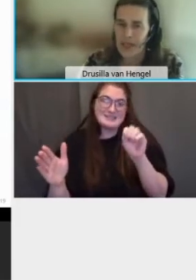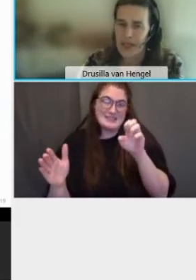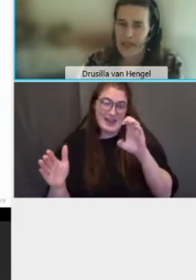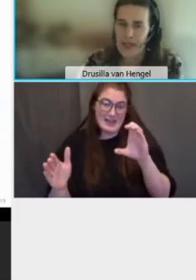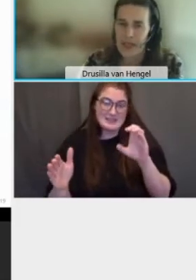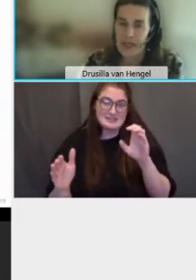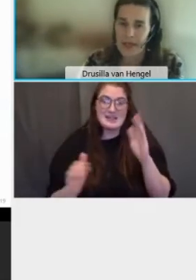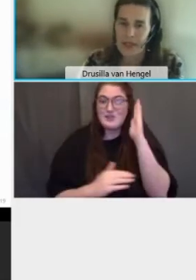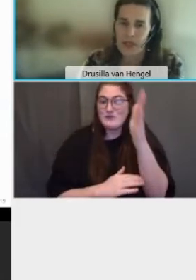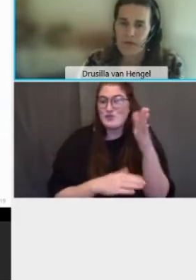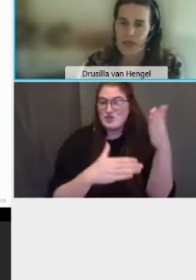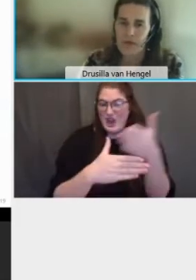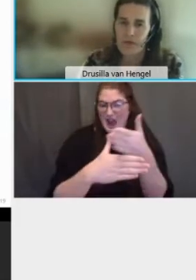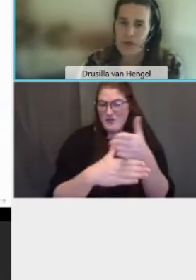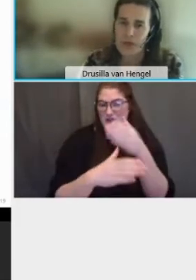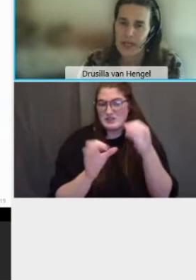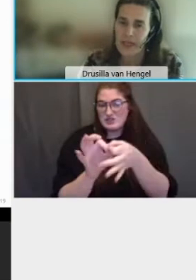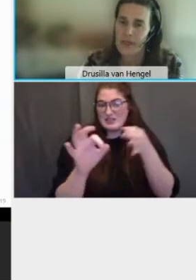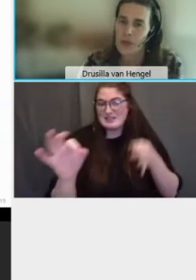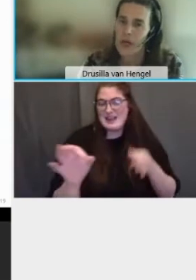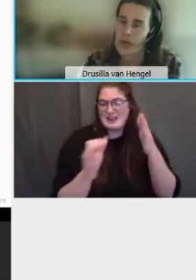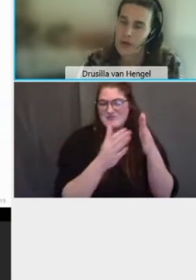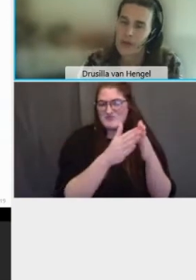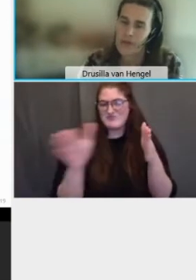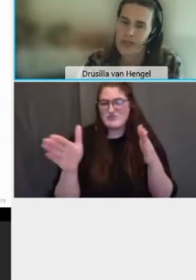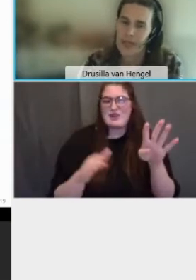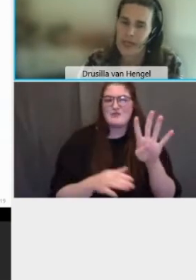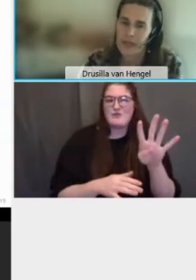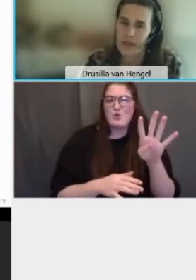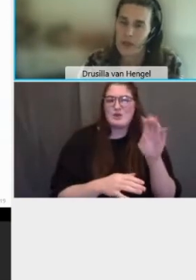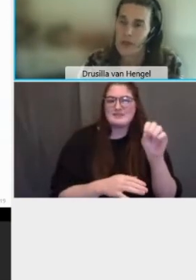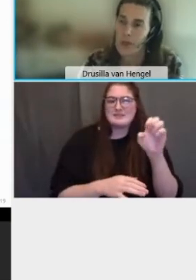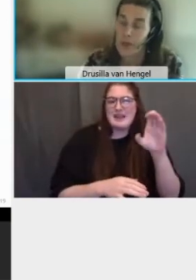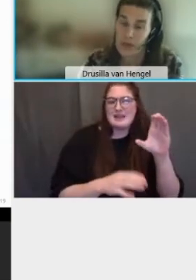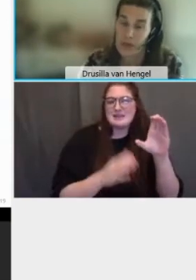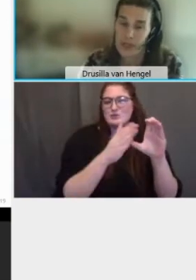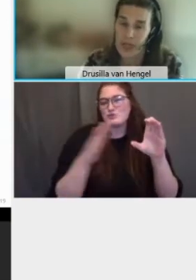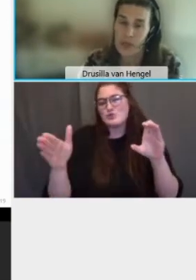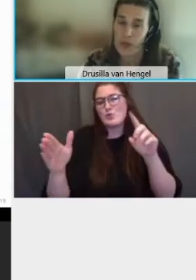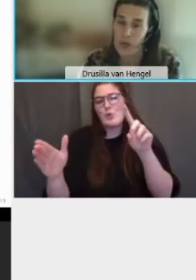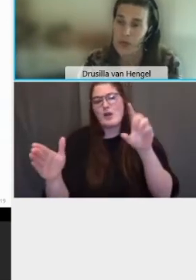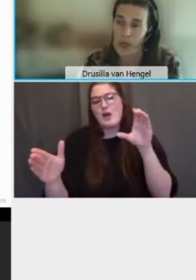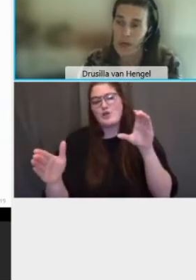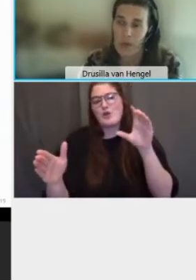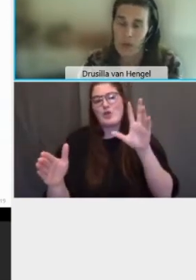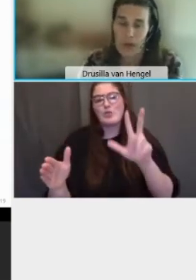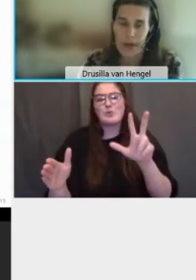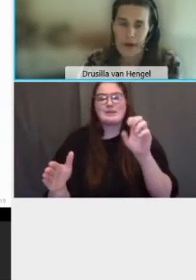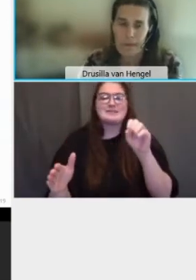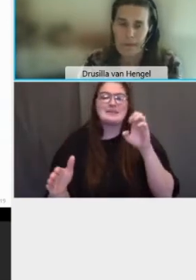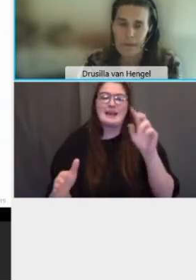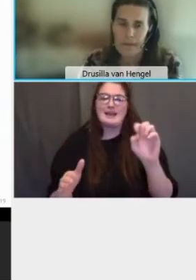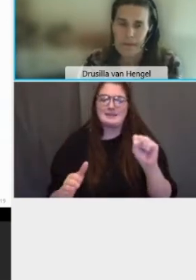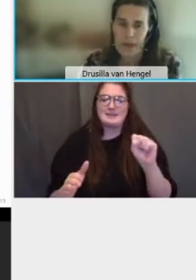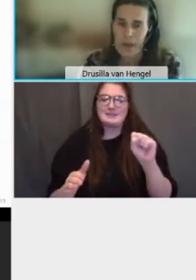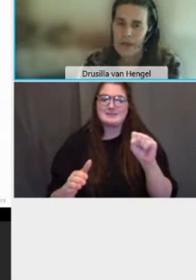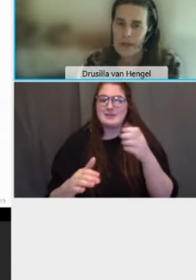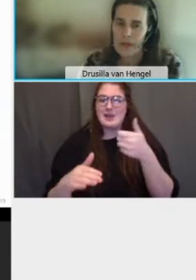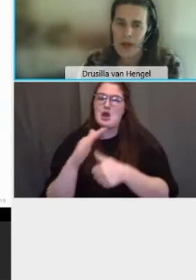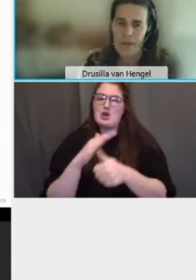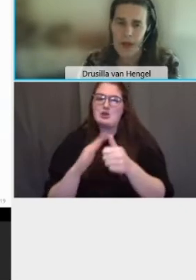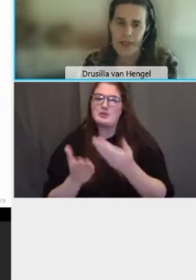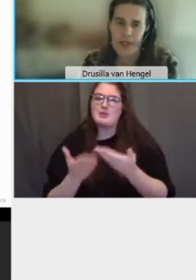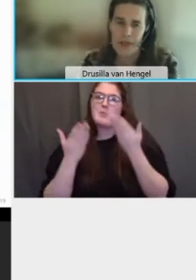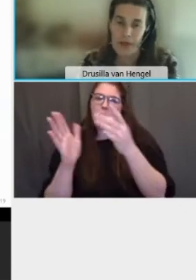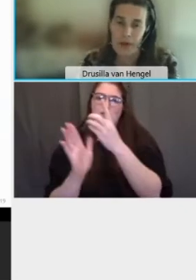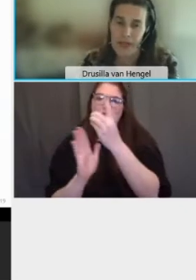average delay is expected to range from 4 seconds to 103 seconds under the proposed designs, which we'll talk about more later. This